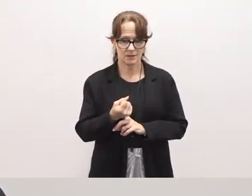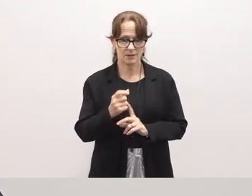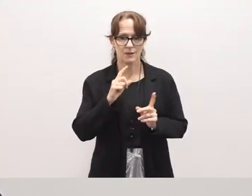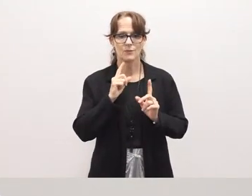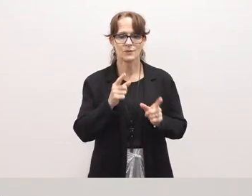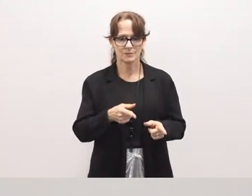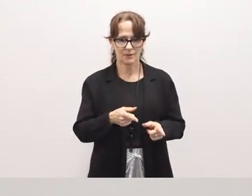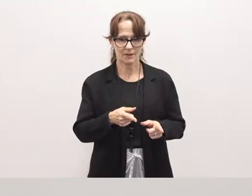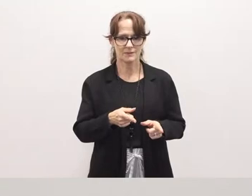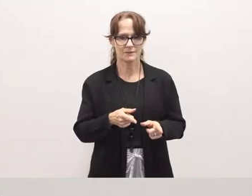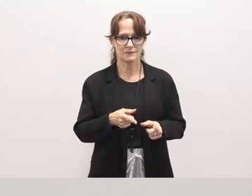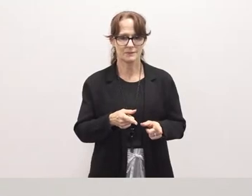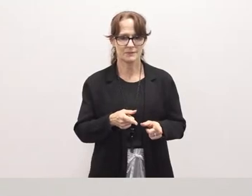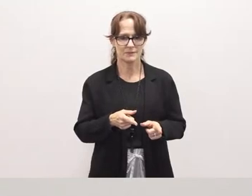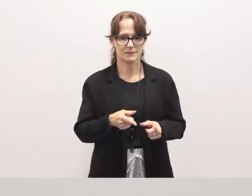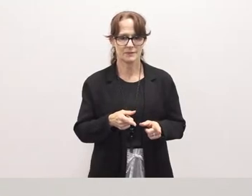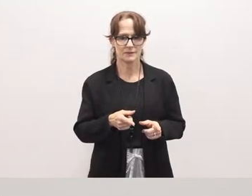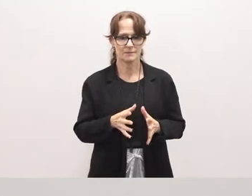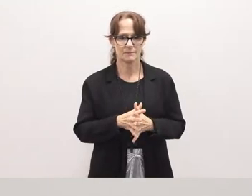responses that were